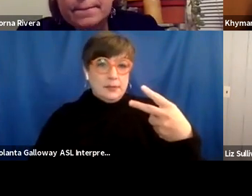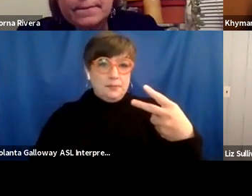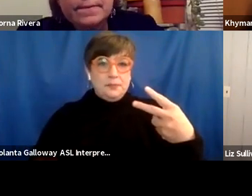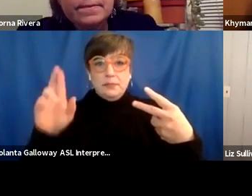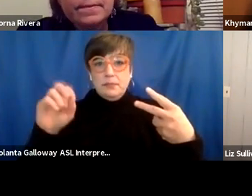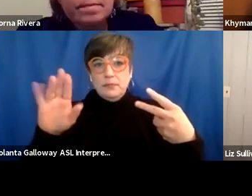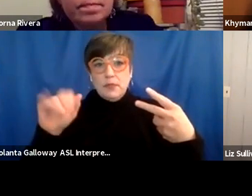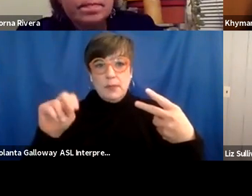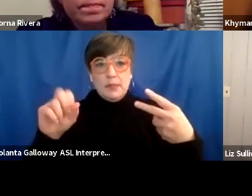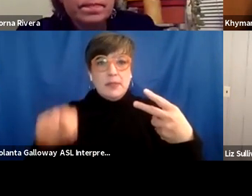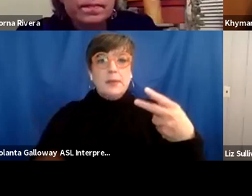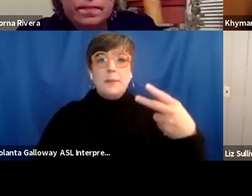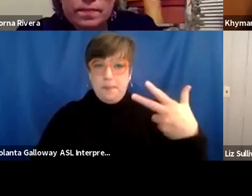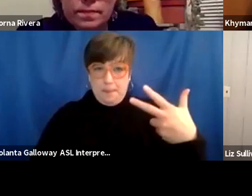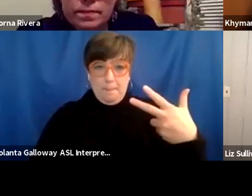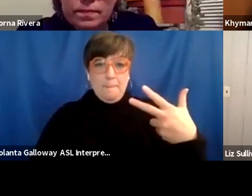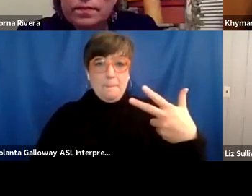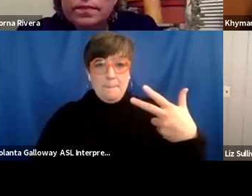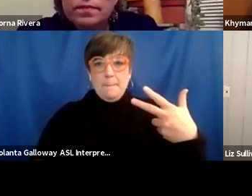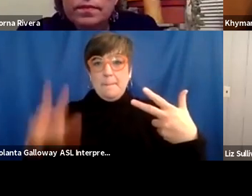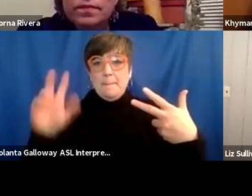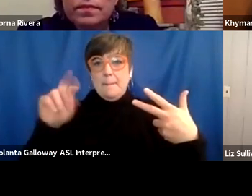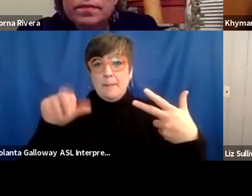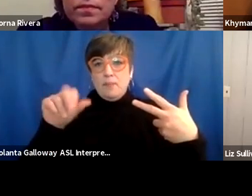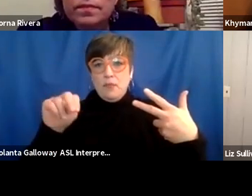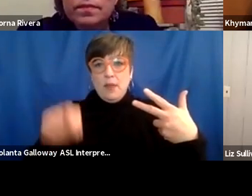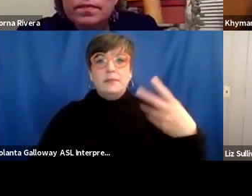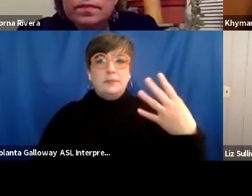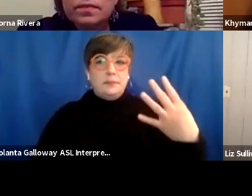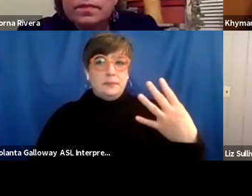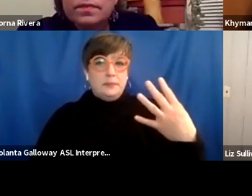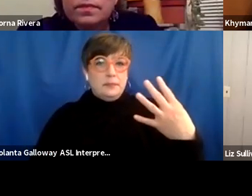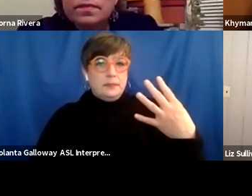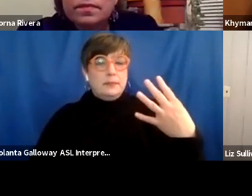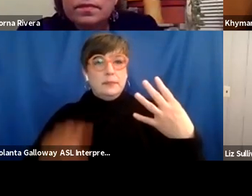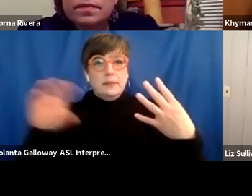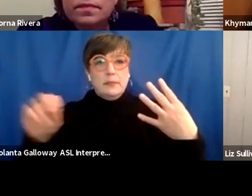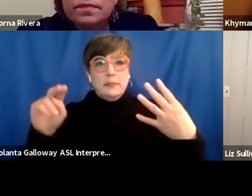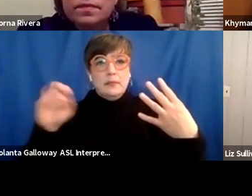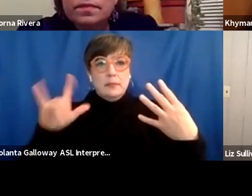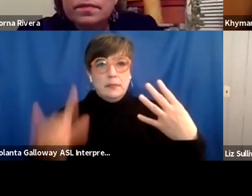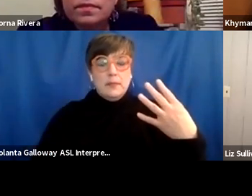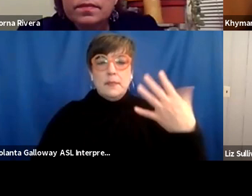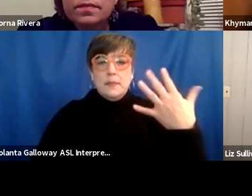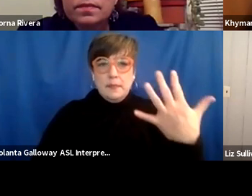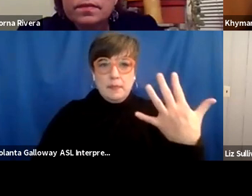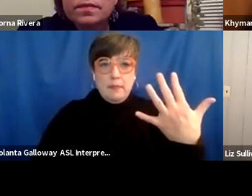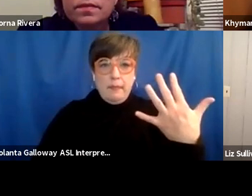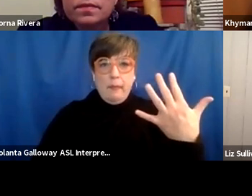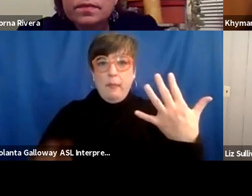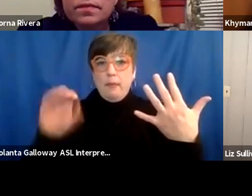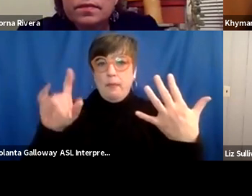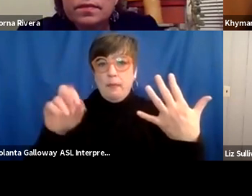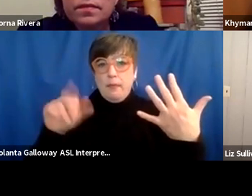Robinson? Yes. Mr. Tran? Yes. Mr. O'Neill? Yes. Ms. Oliver